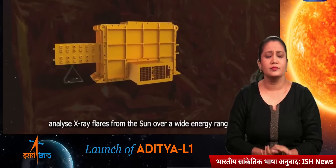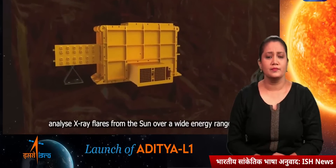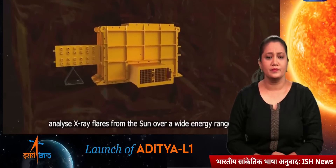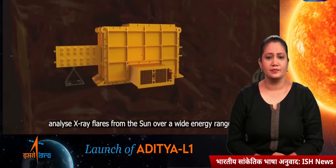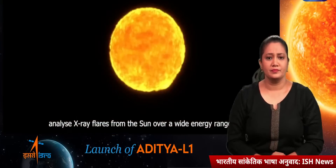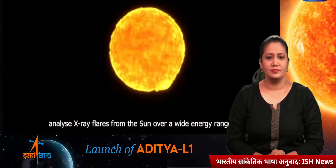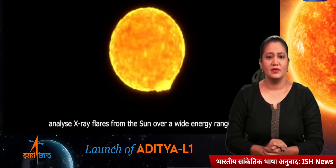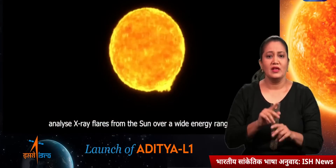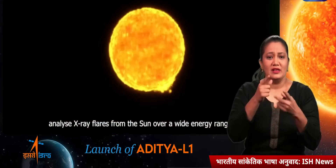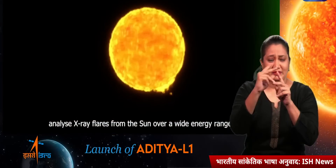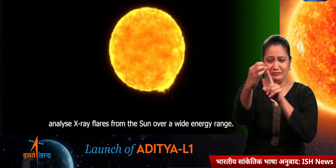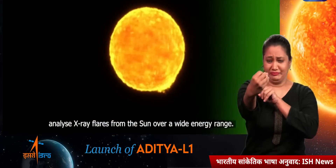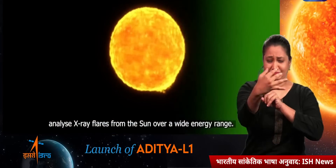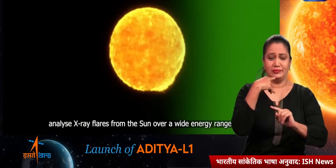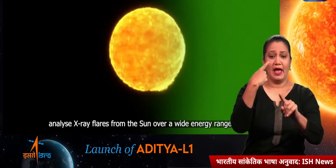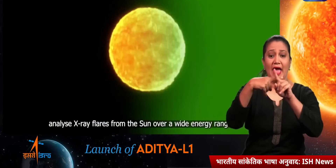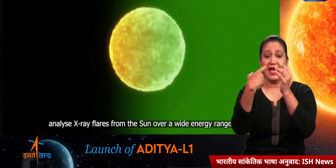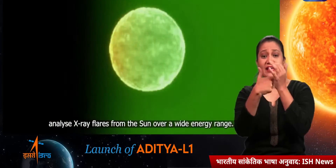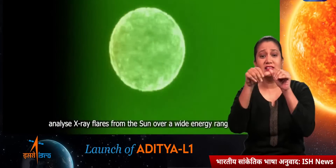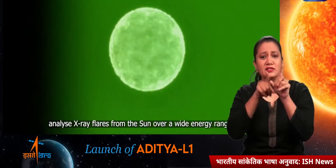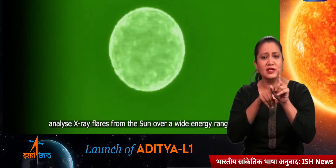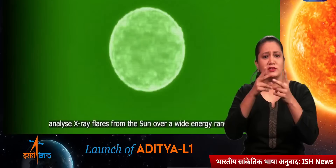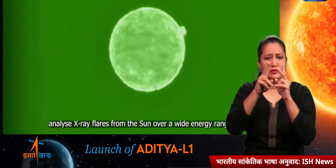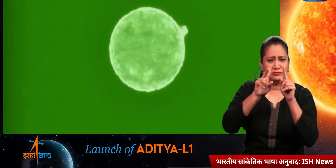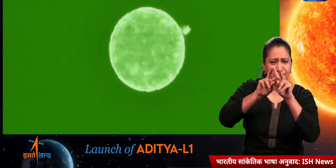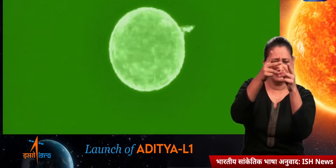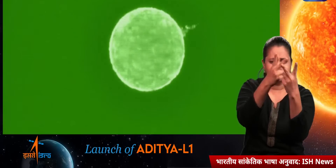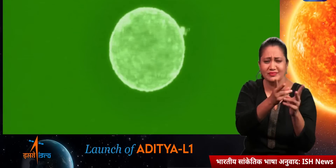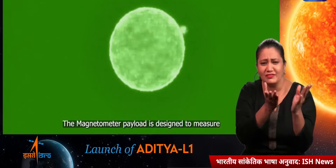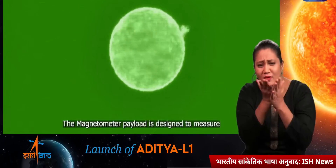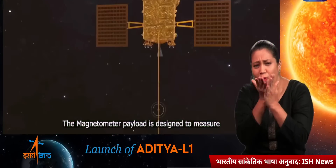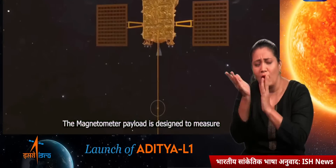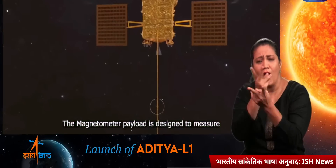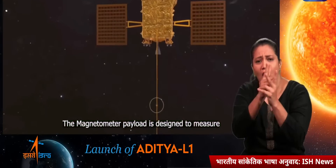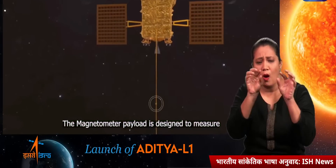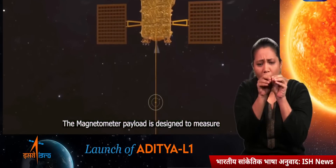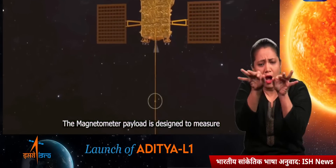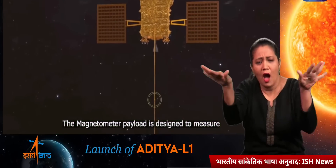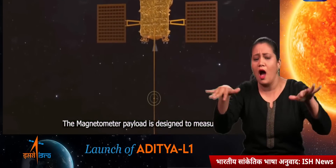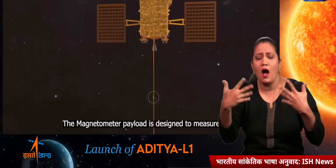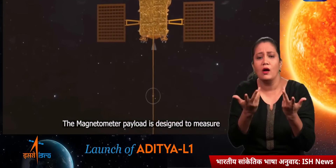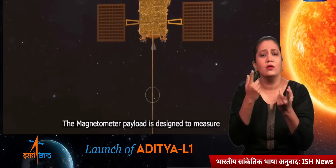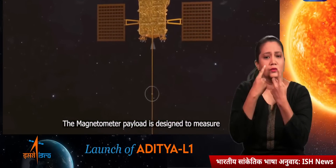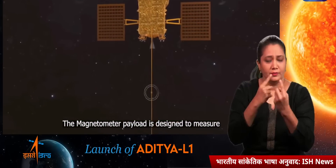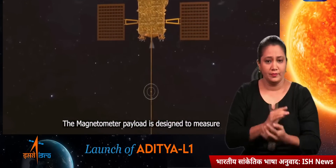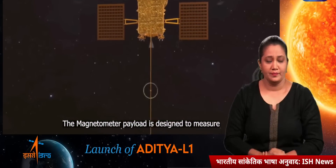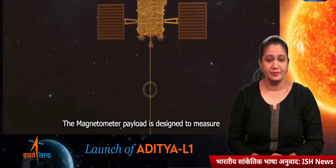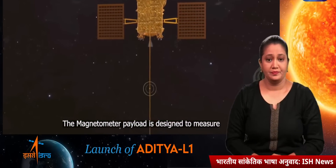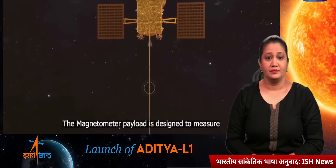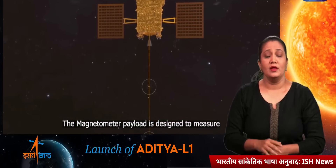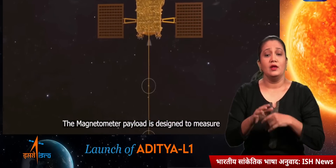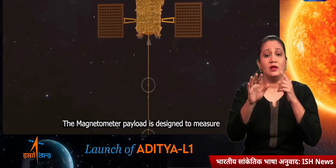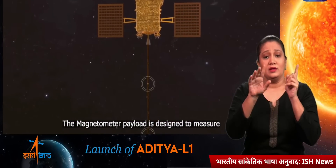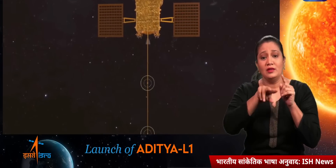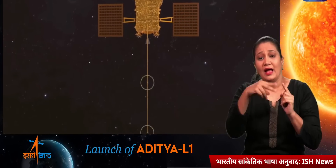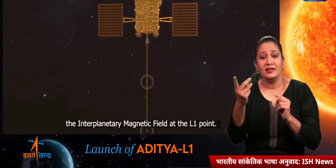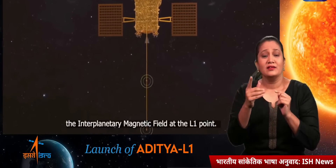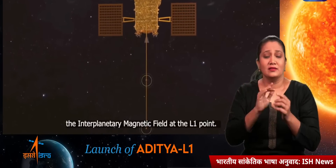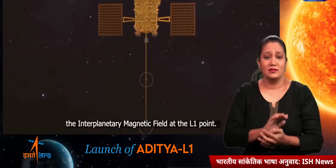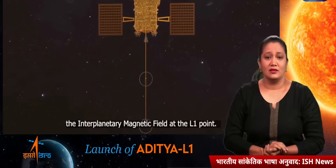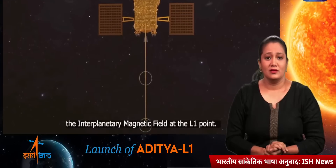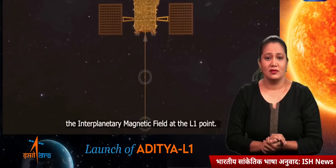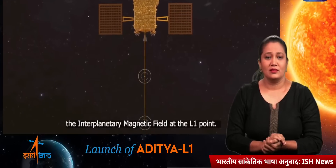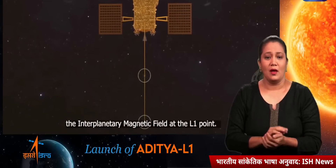X-ray flares from the Sun over a wide energy range. The magnetometer payload is designed to measure